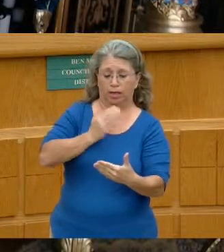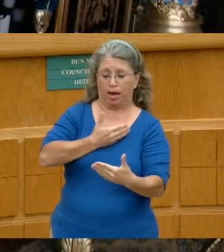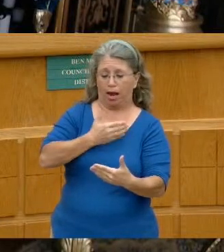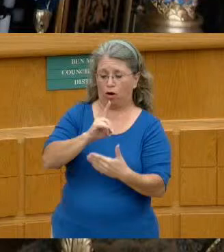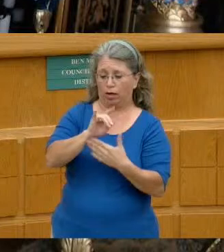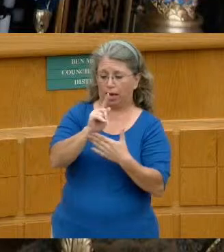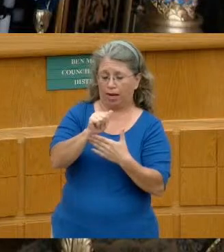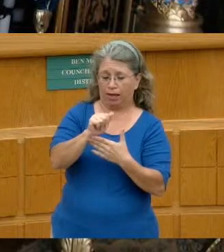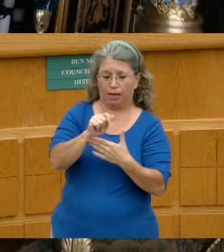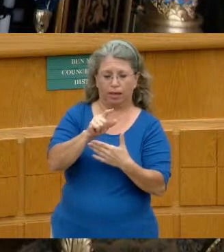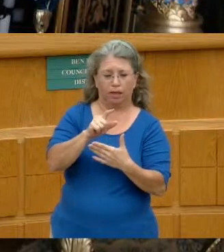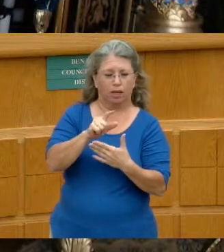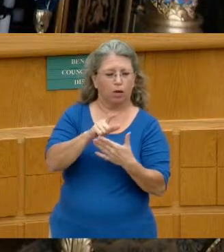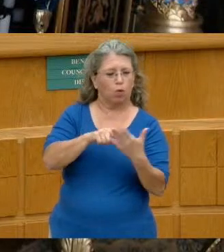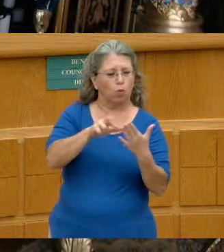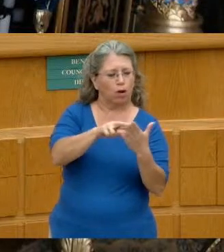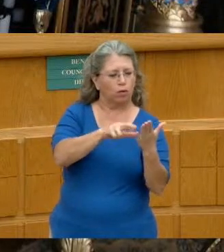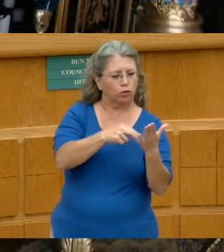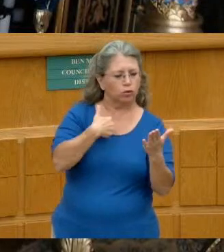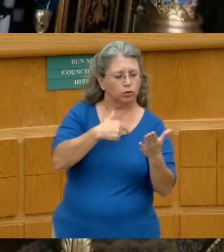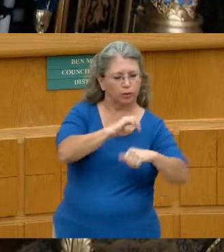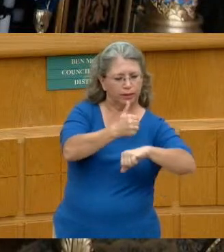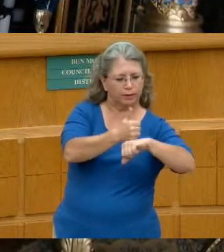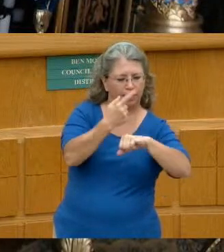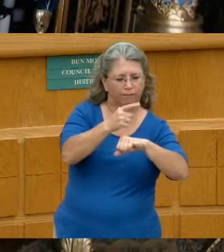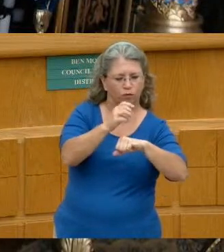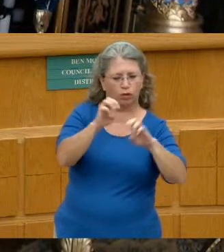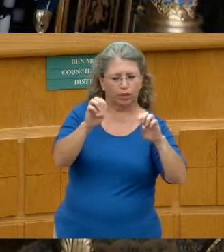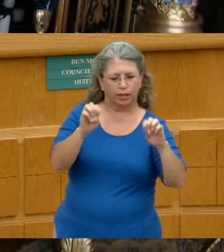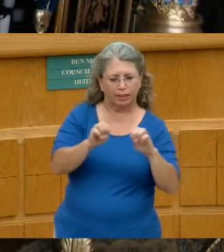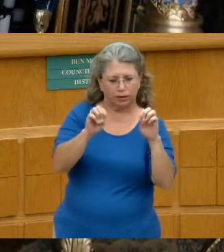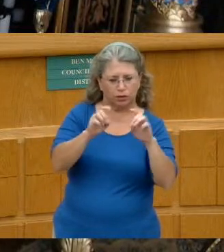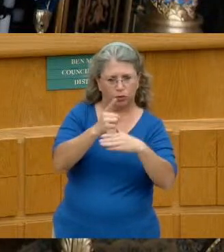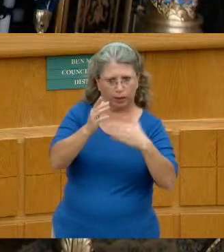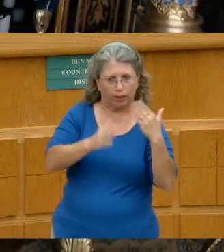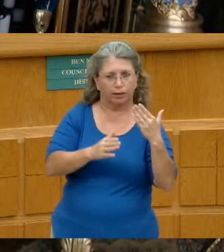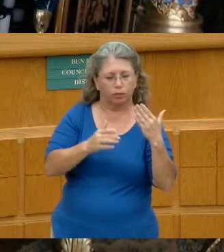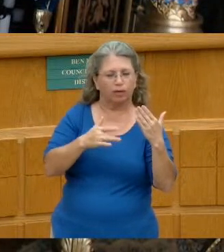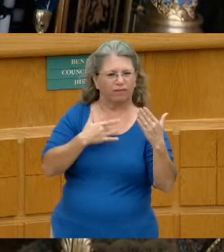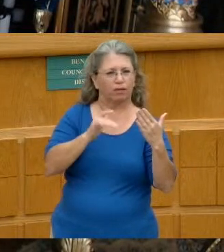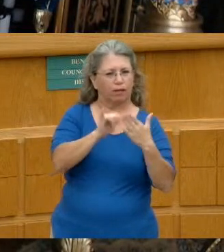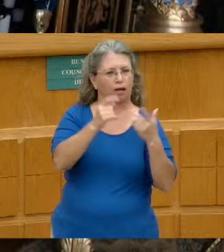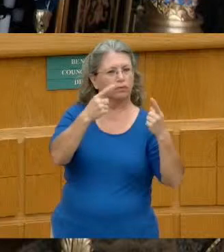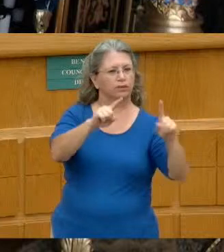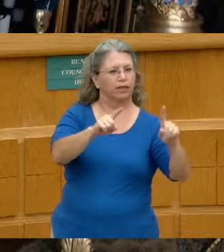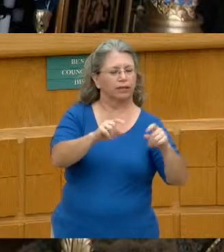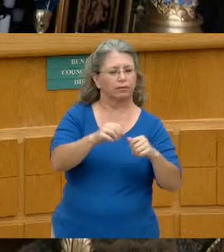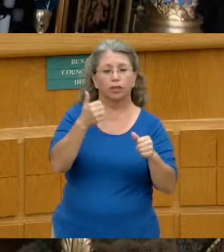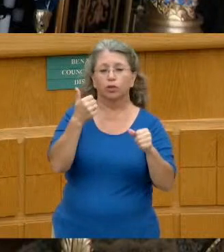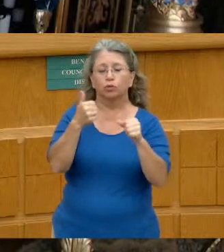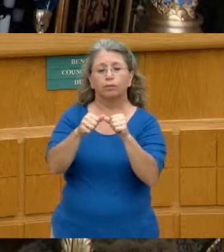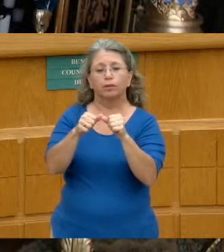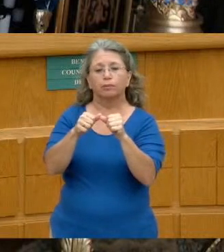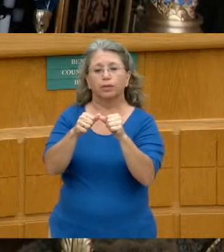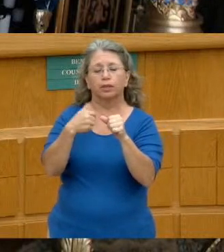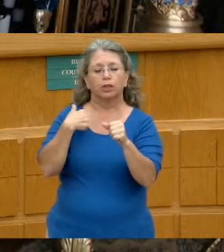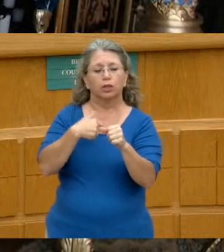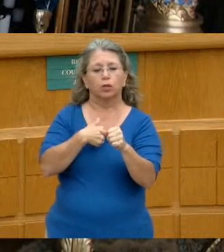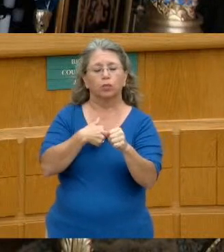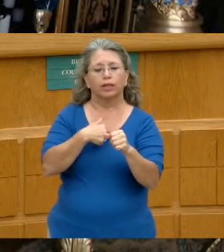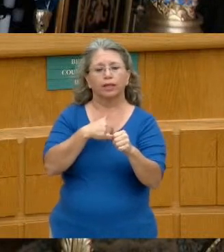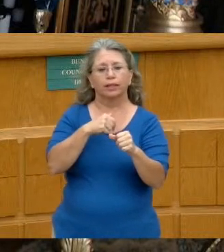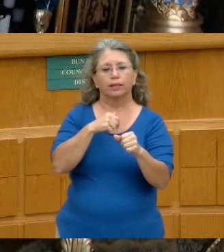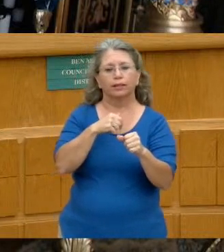Easter weekend because we believe those were very effective. Remember, we did not restrict access